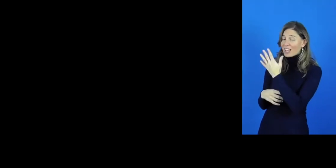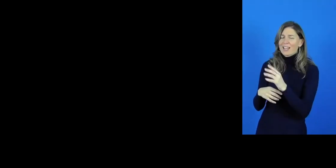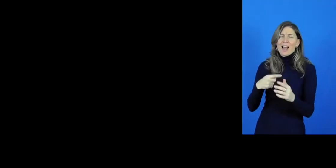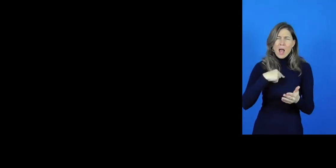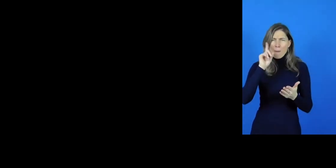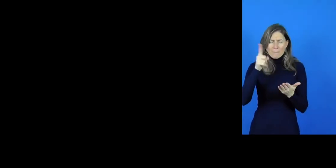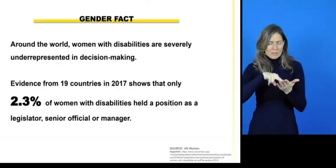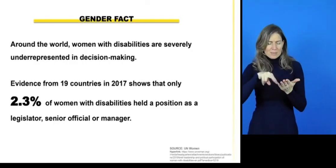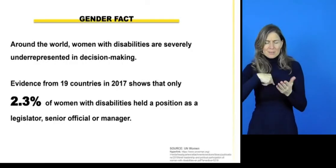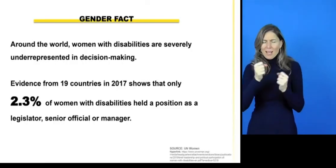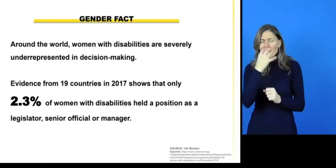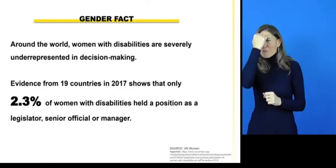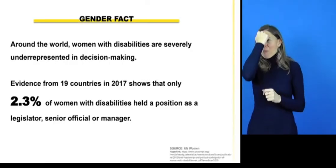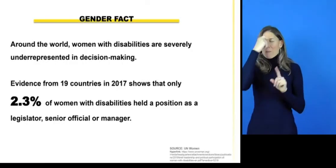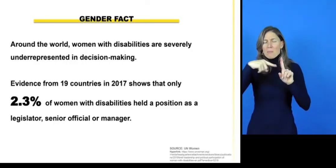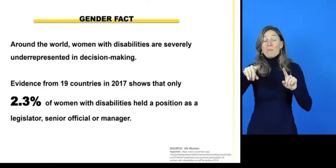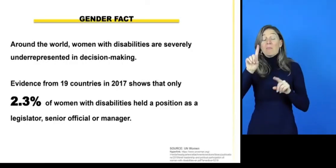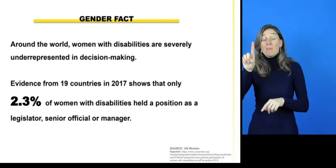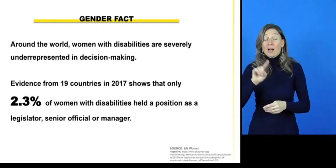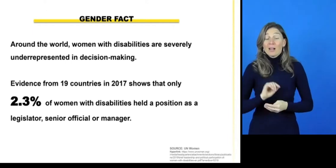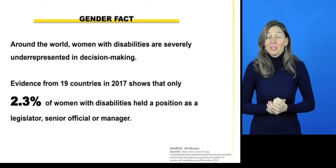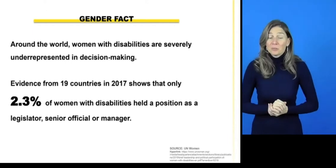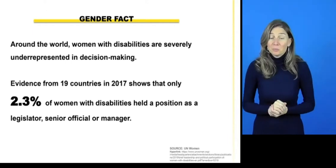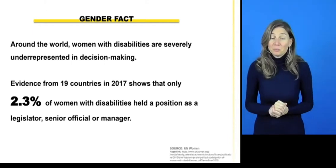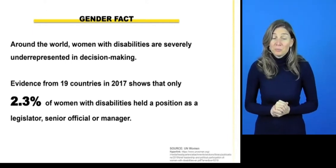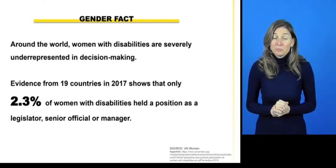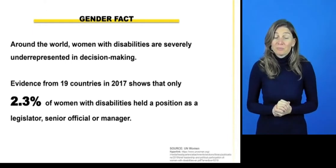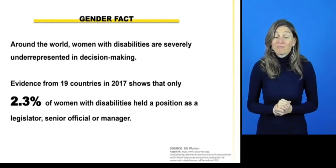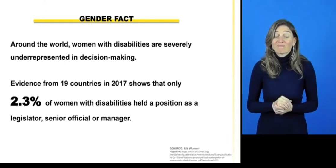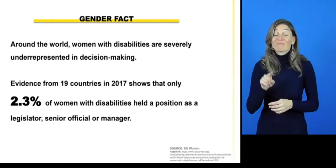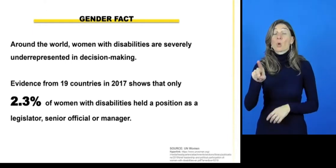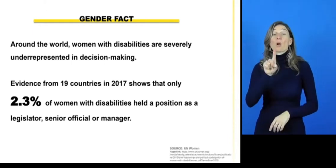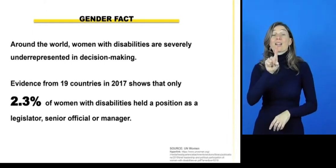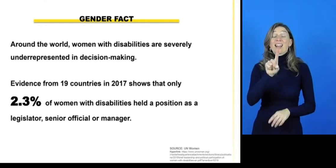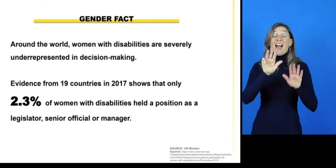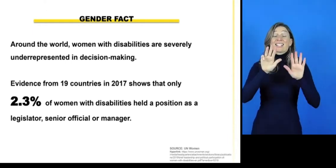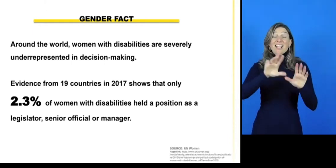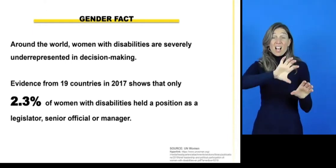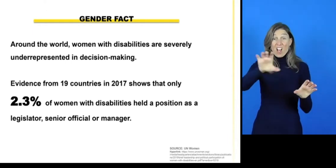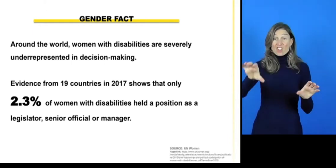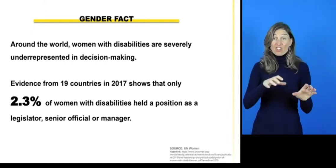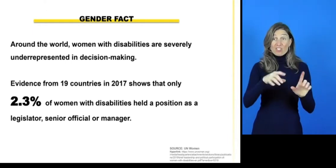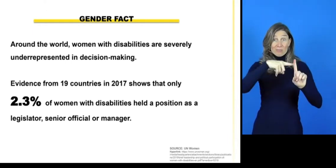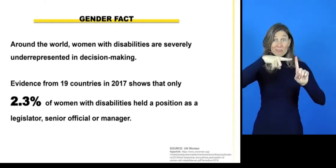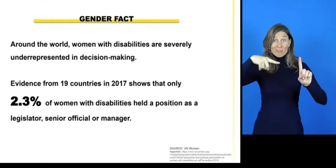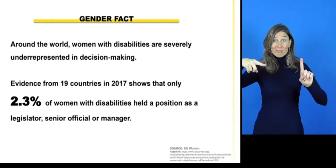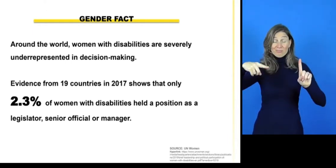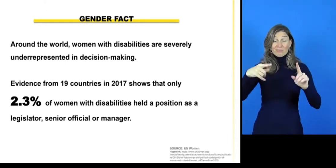know that in 19, we have evidence from 19 countries, and it shows that